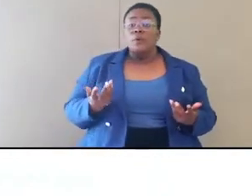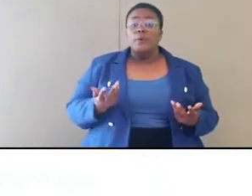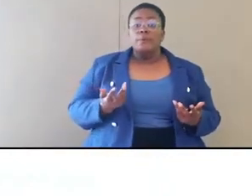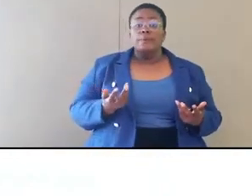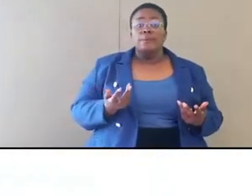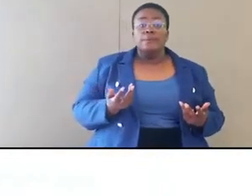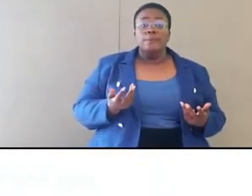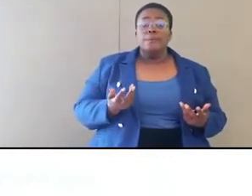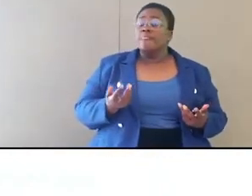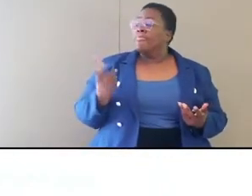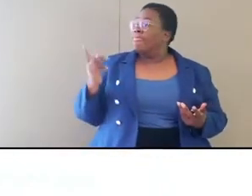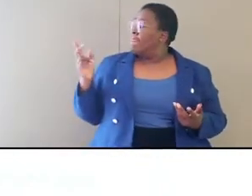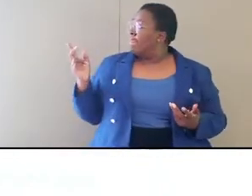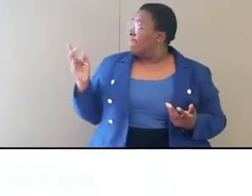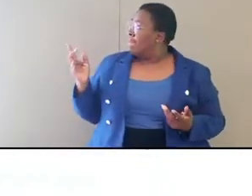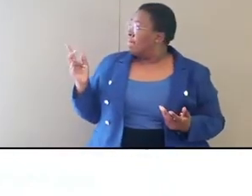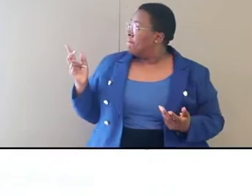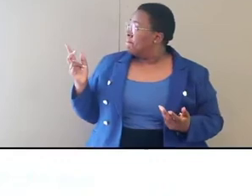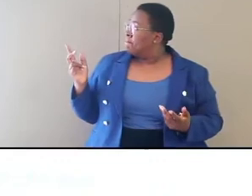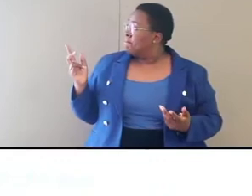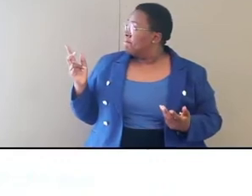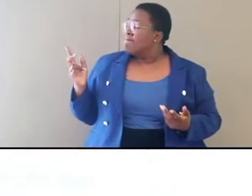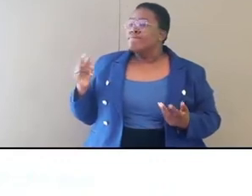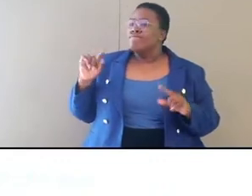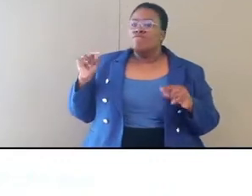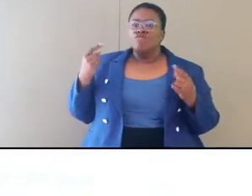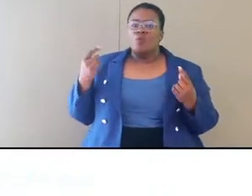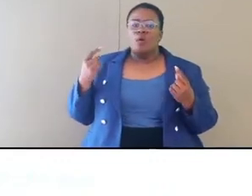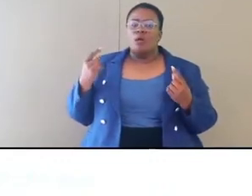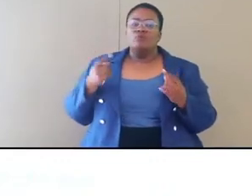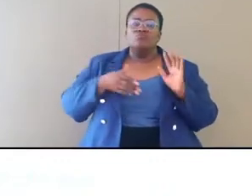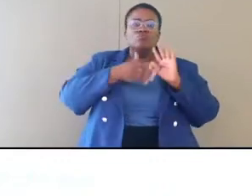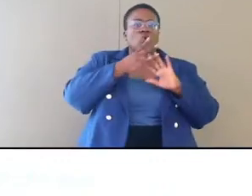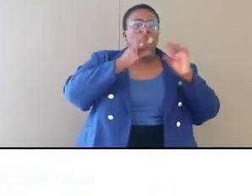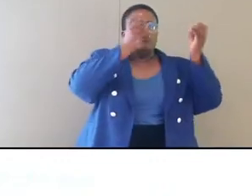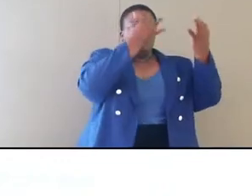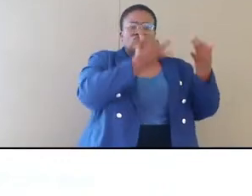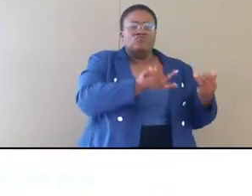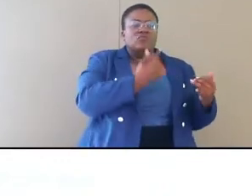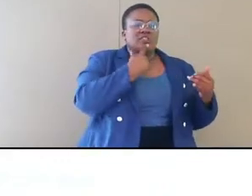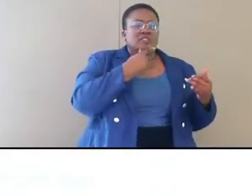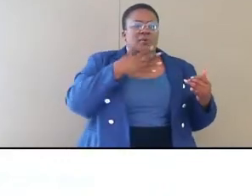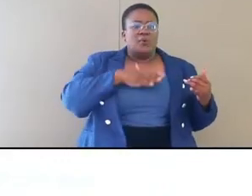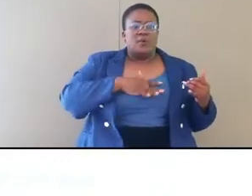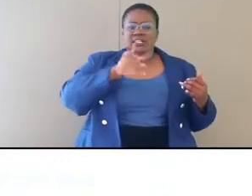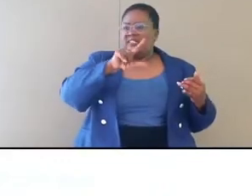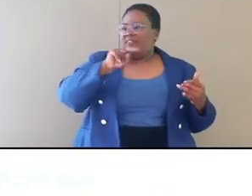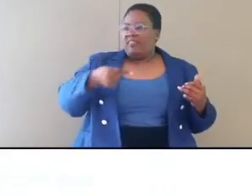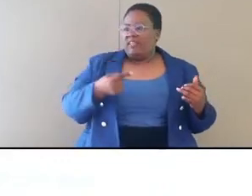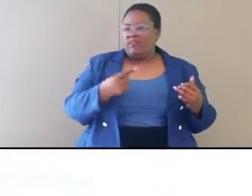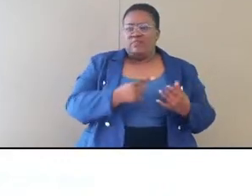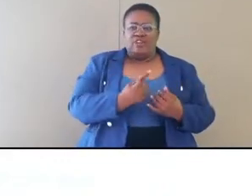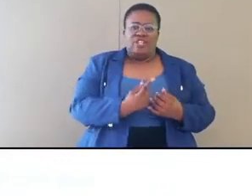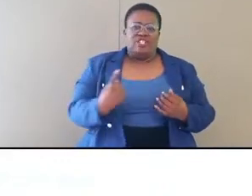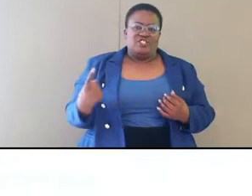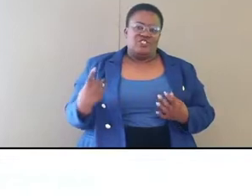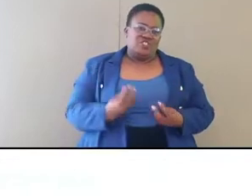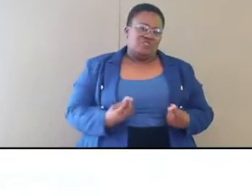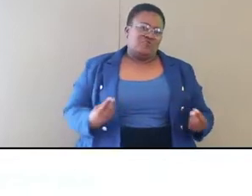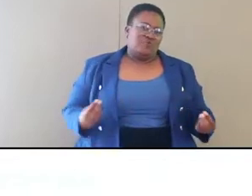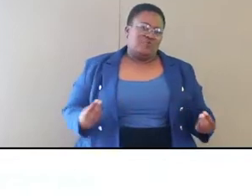So, you know, we can't go to treasury and say we want seven and a half thousand round a month for the child. It should be nice, but